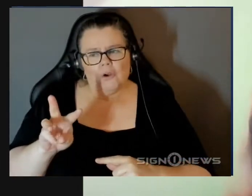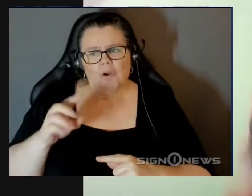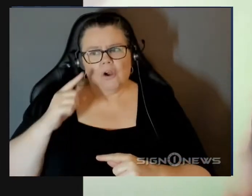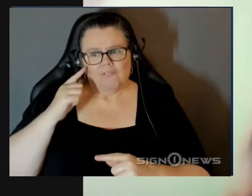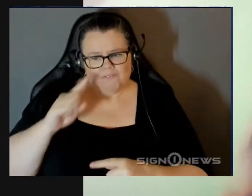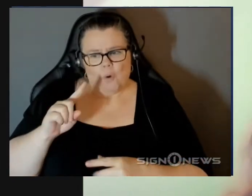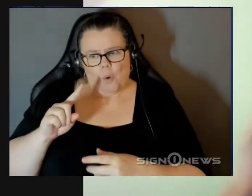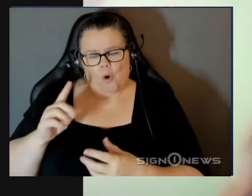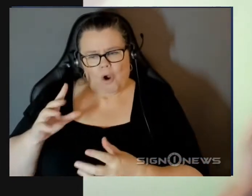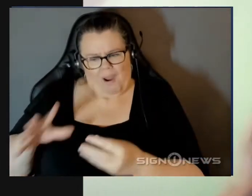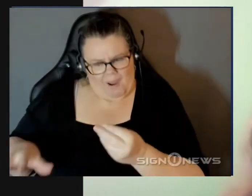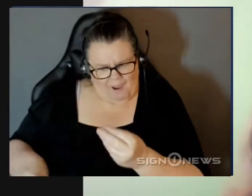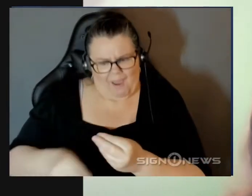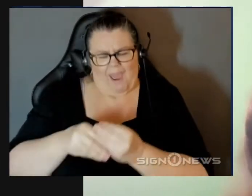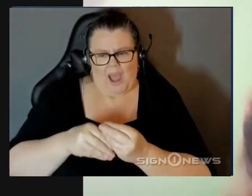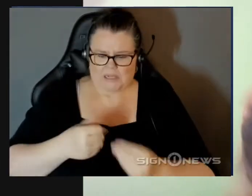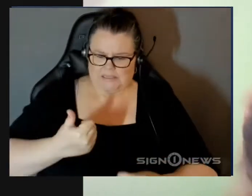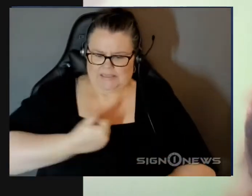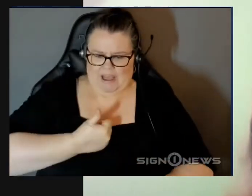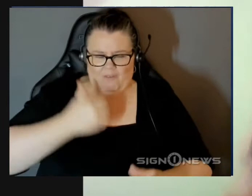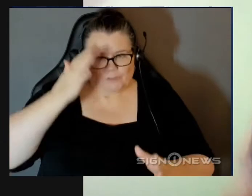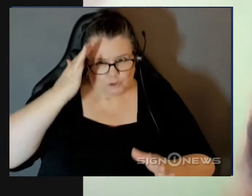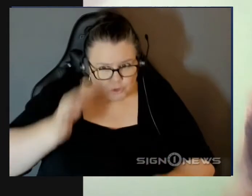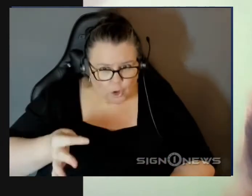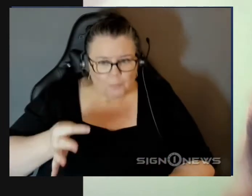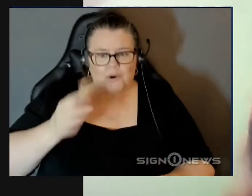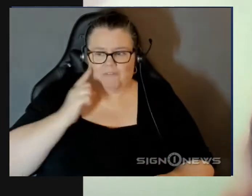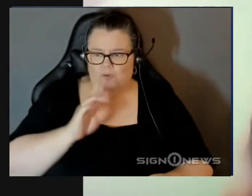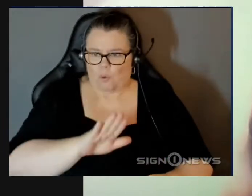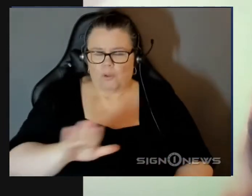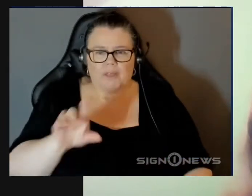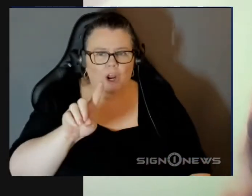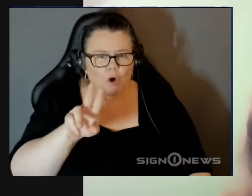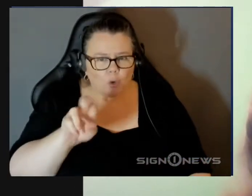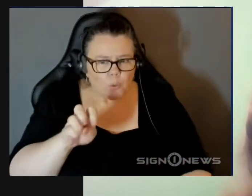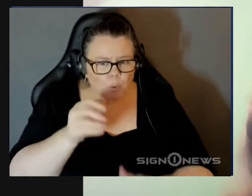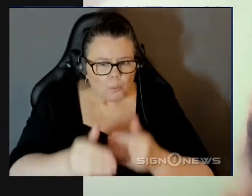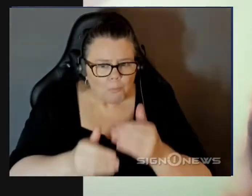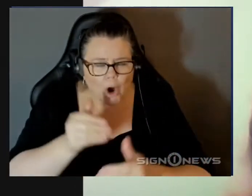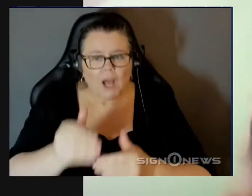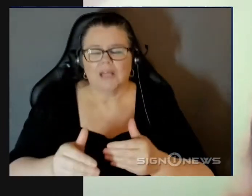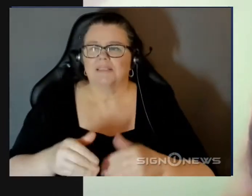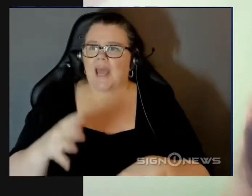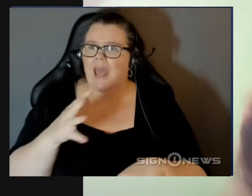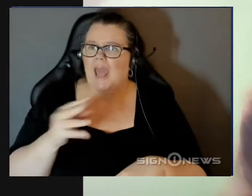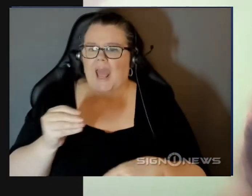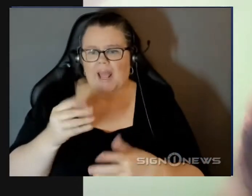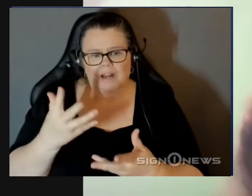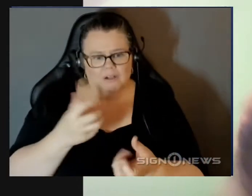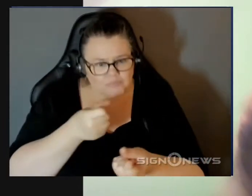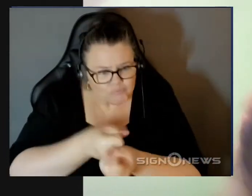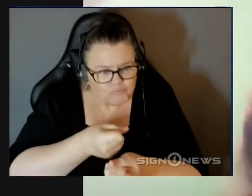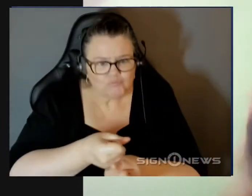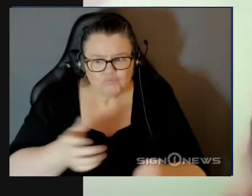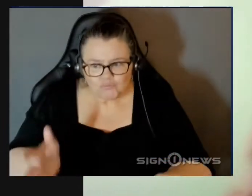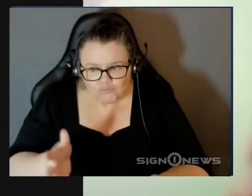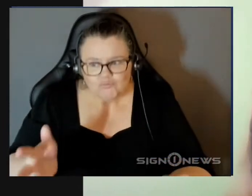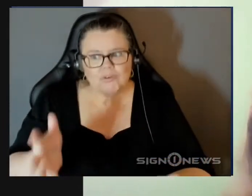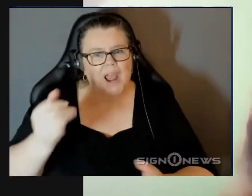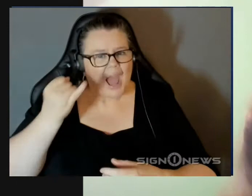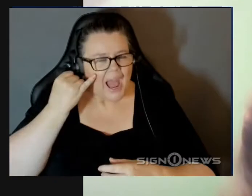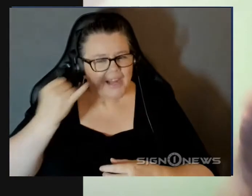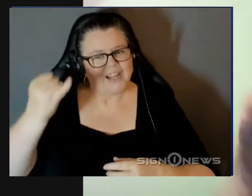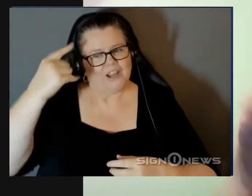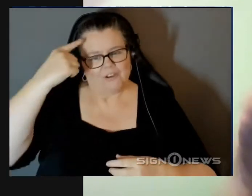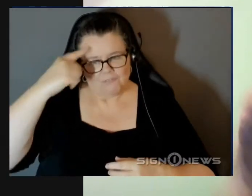this, in terms of due process rights, in terms of promoting ideas like supported decision-making, no wonder it's so hard. No wonder it